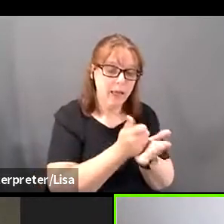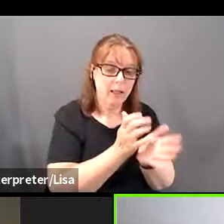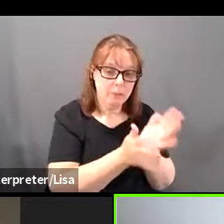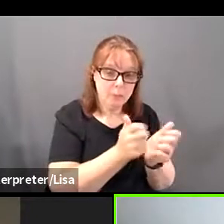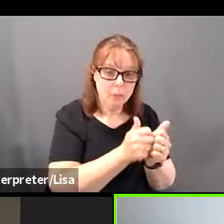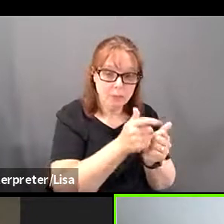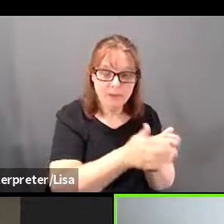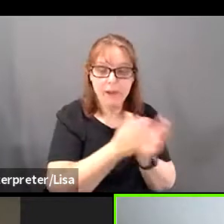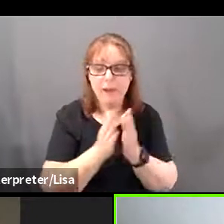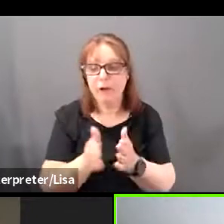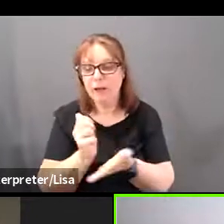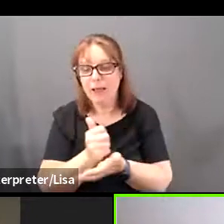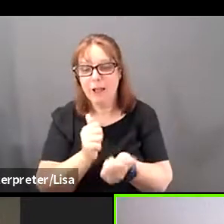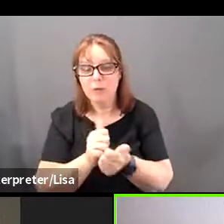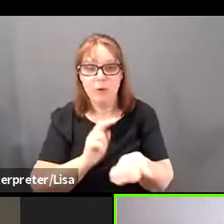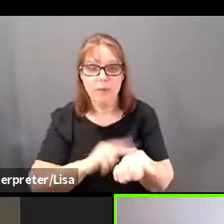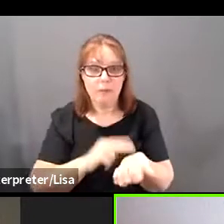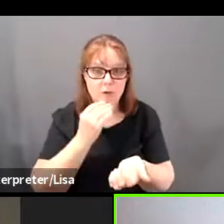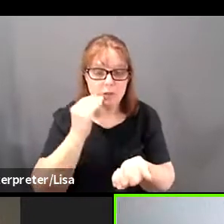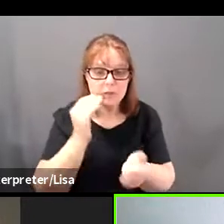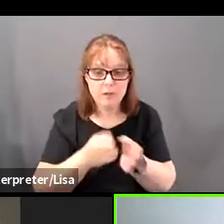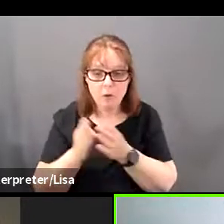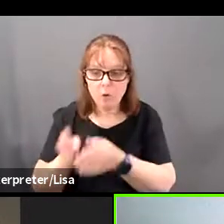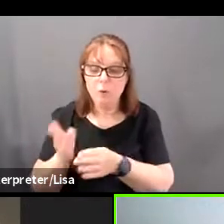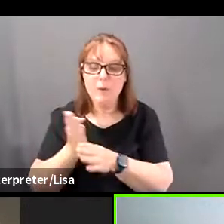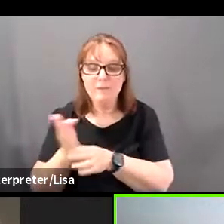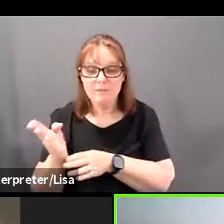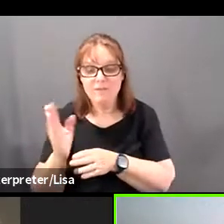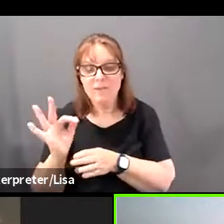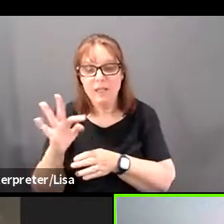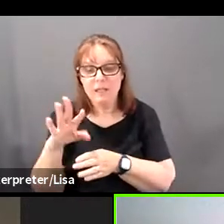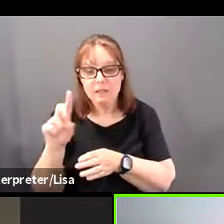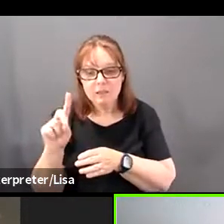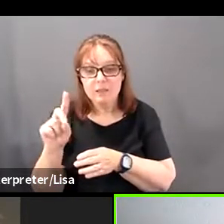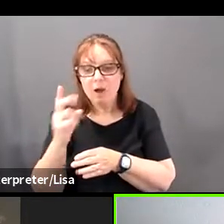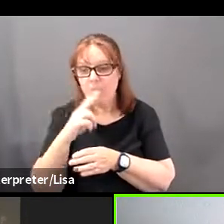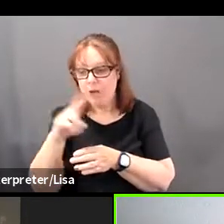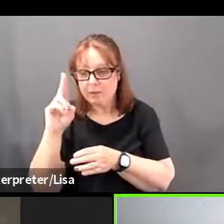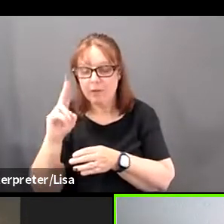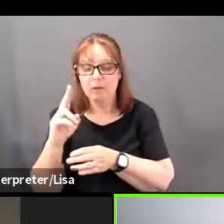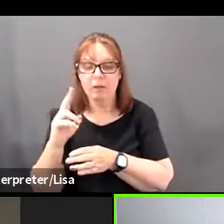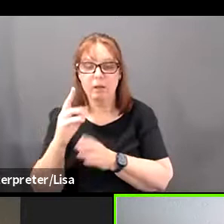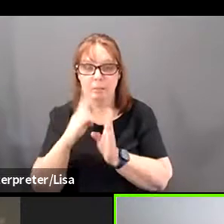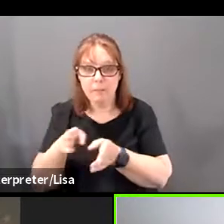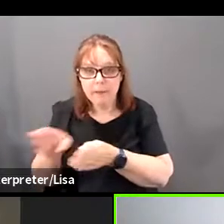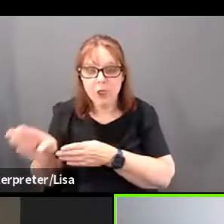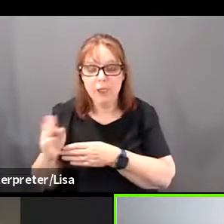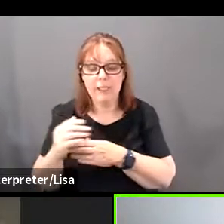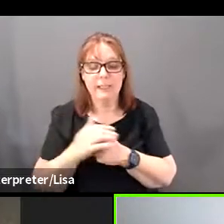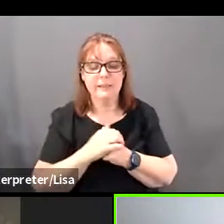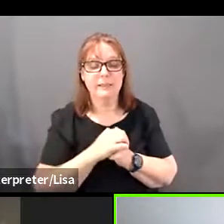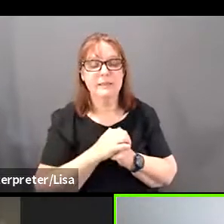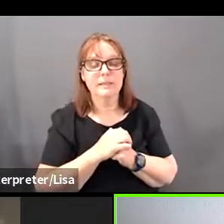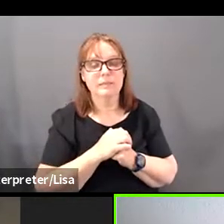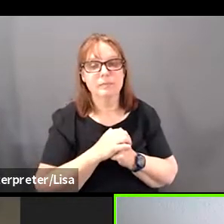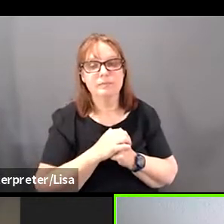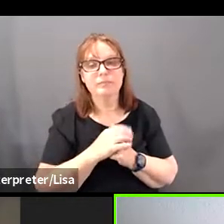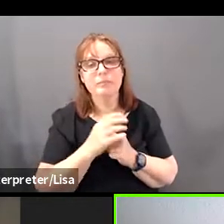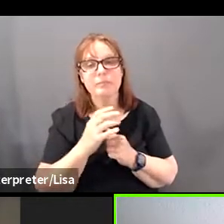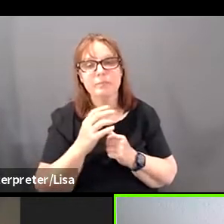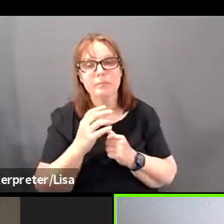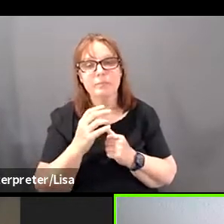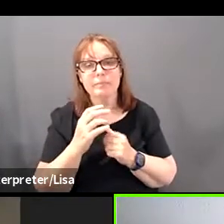facilities to field hospital preparedness, as well as many